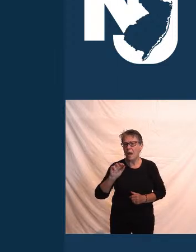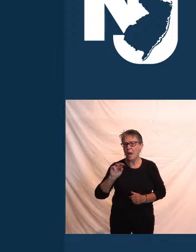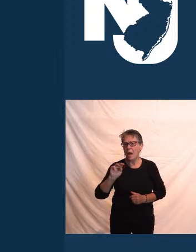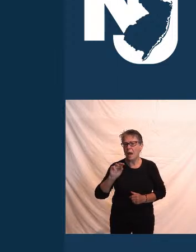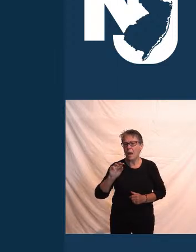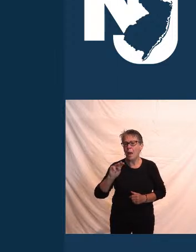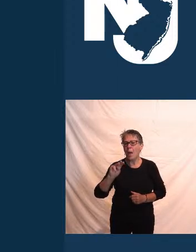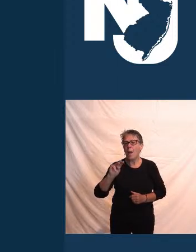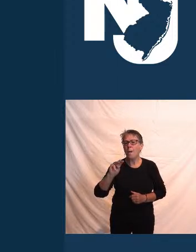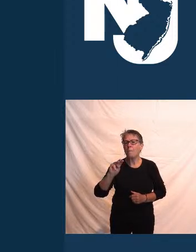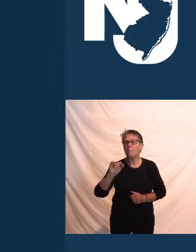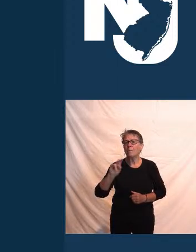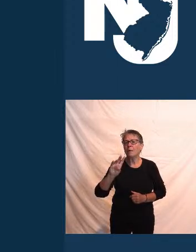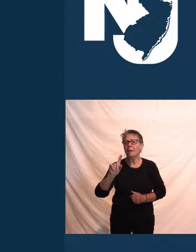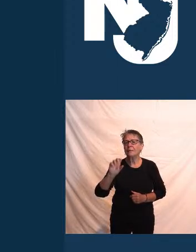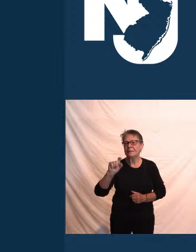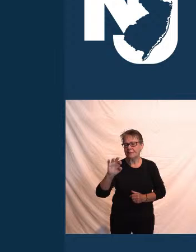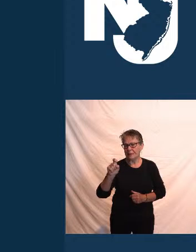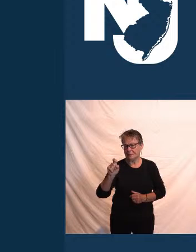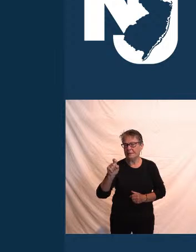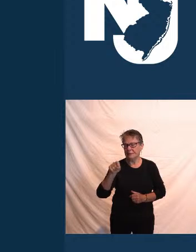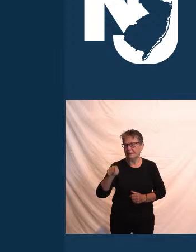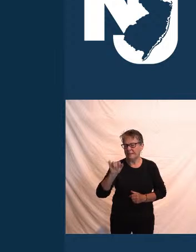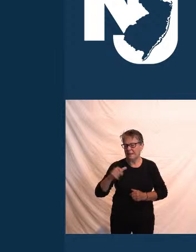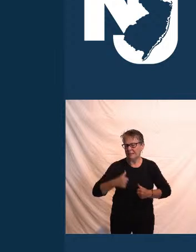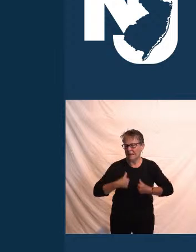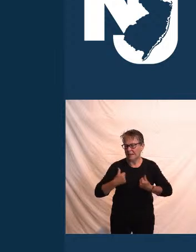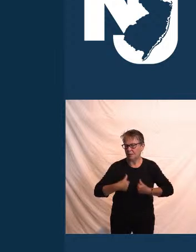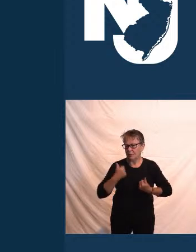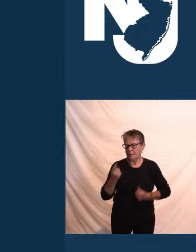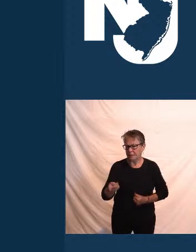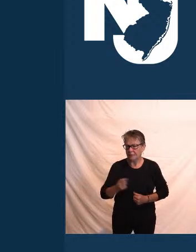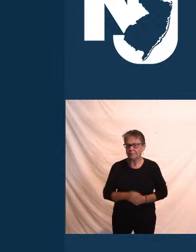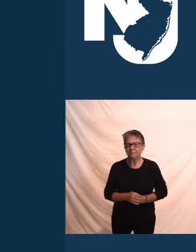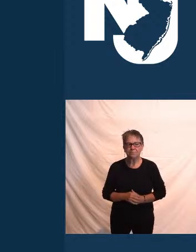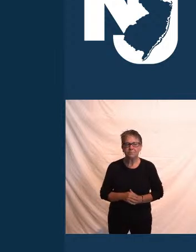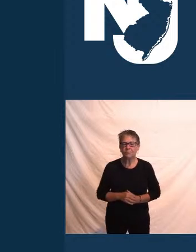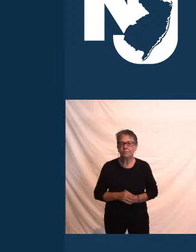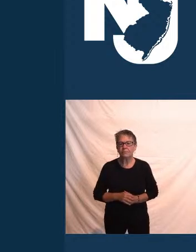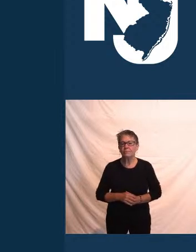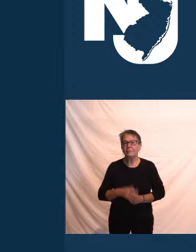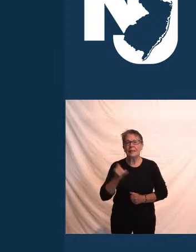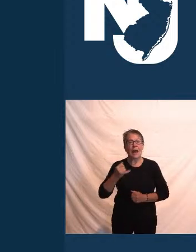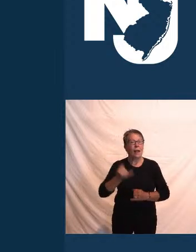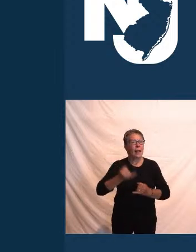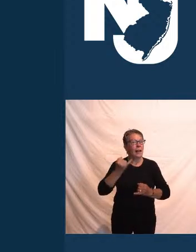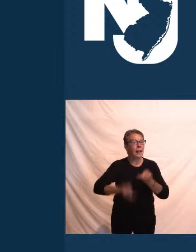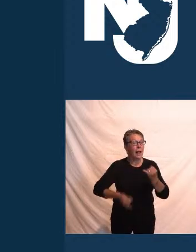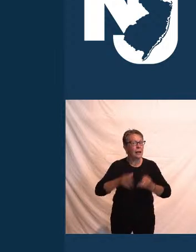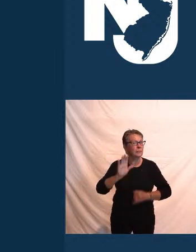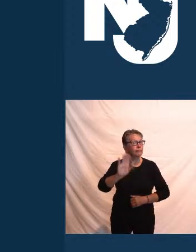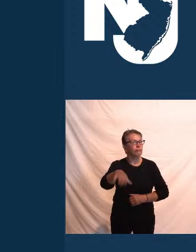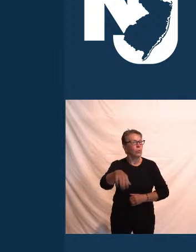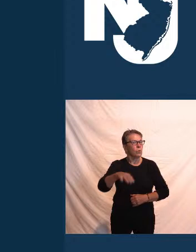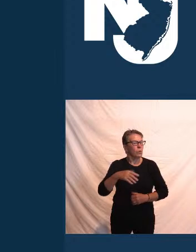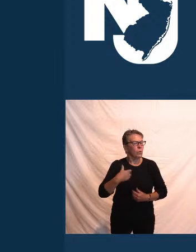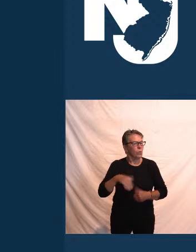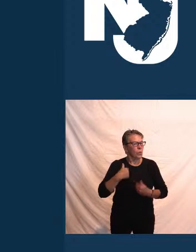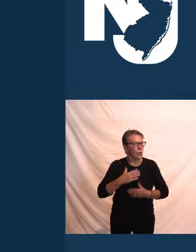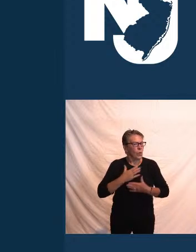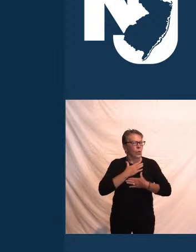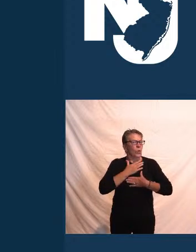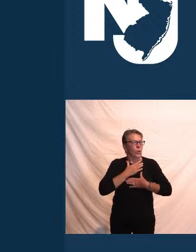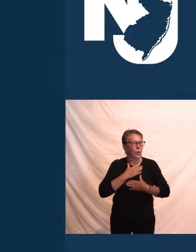Shore. A week ago, this woman, Kayla Smith, a 16-year-old resident of Point Pleasant, was out surfing in Bay